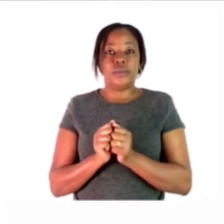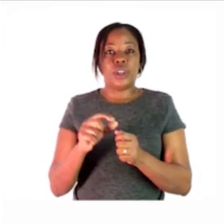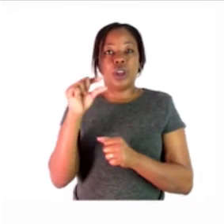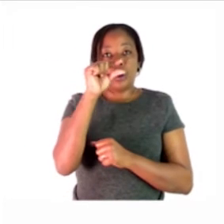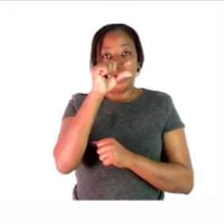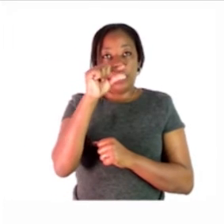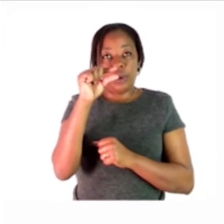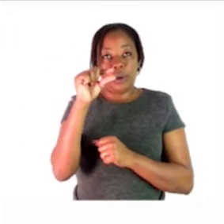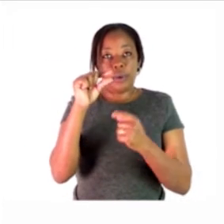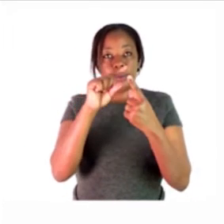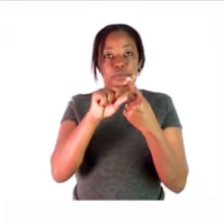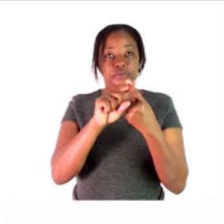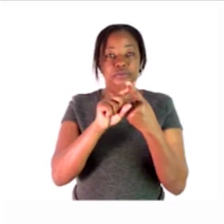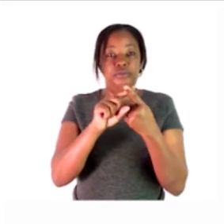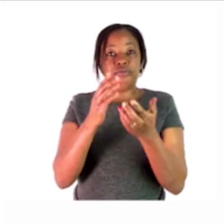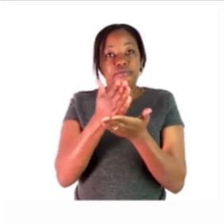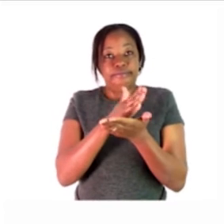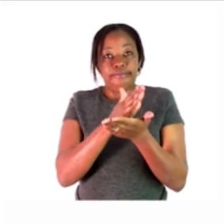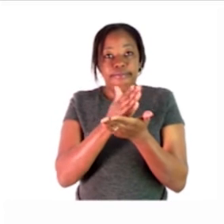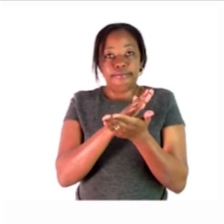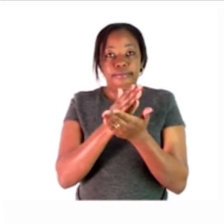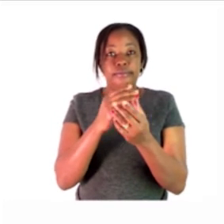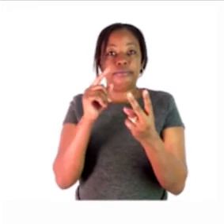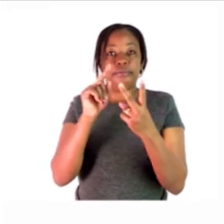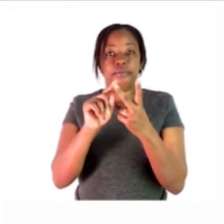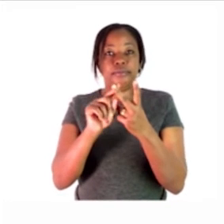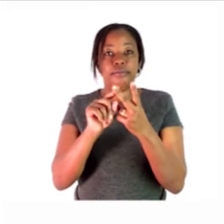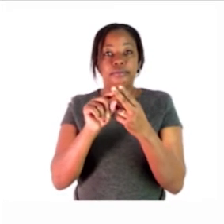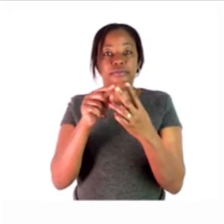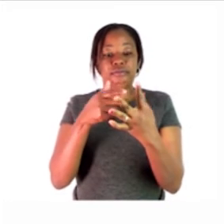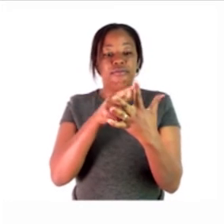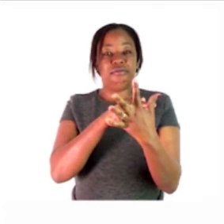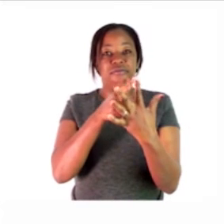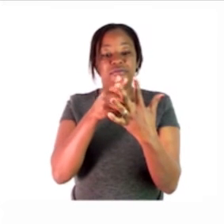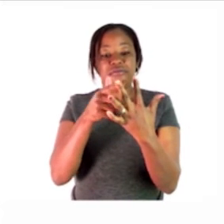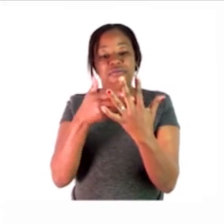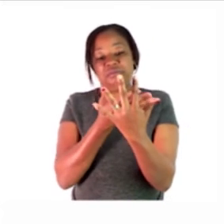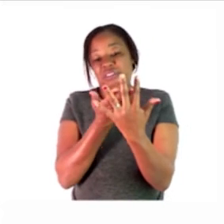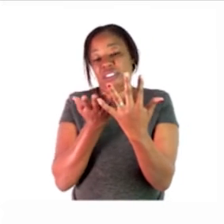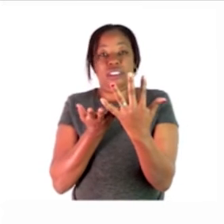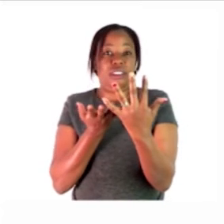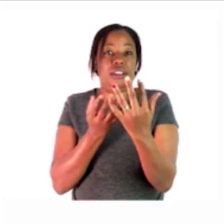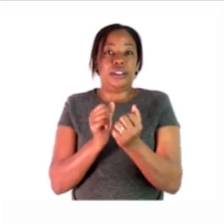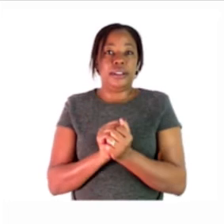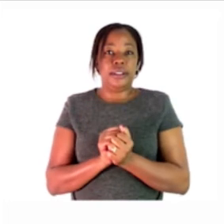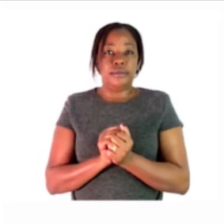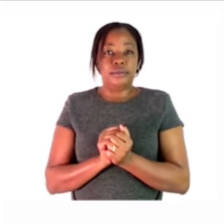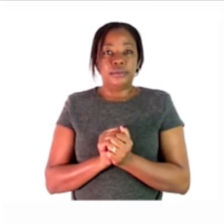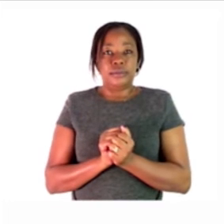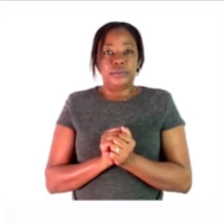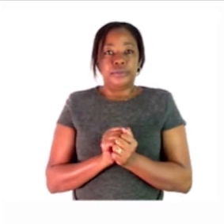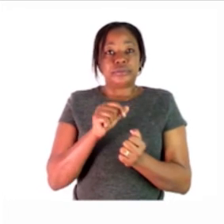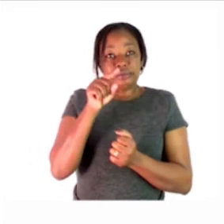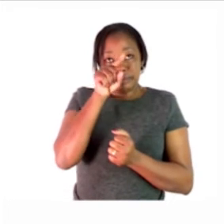only going to look at the words which are on that page, which are some or any.